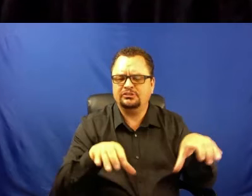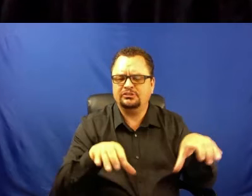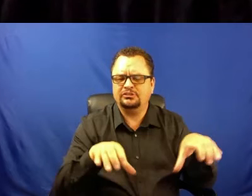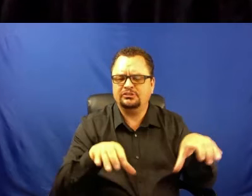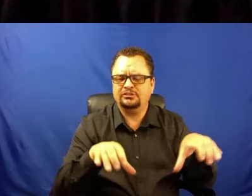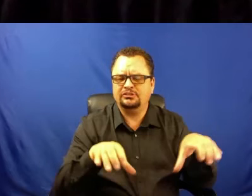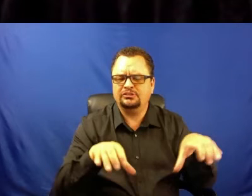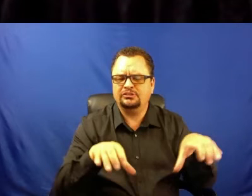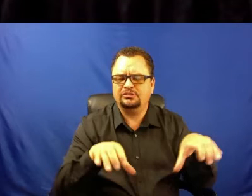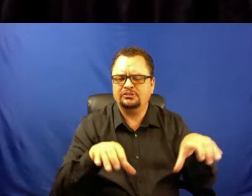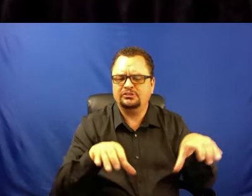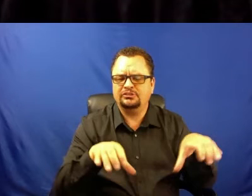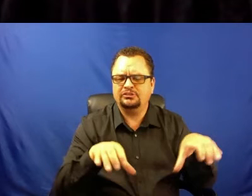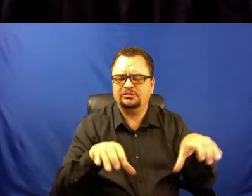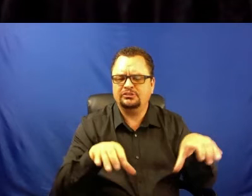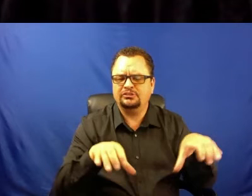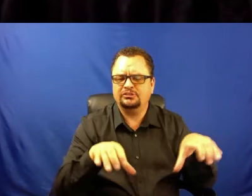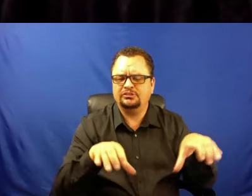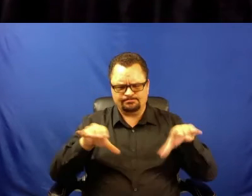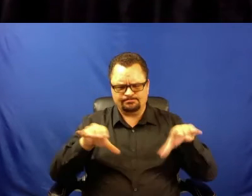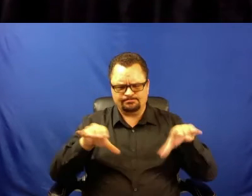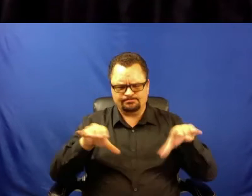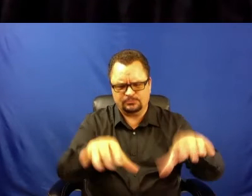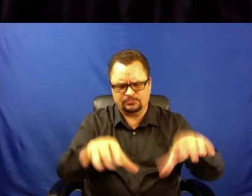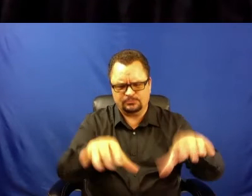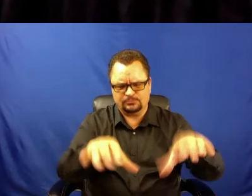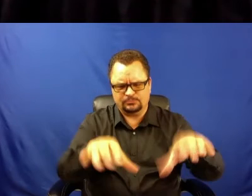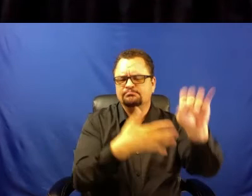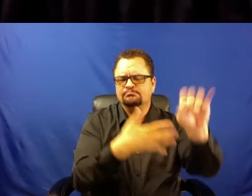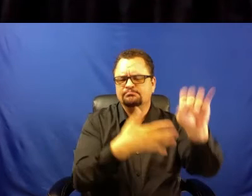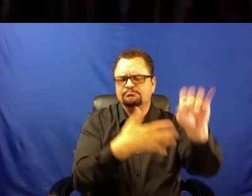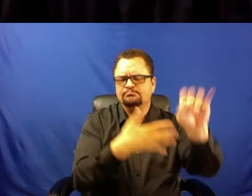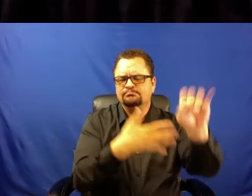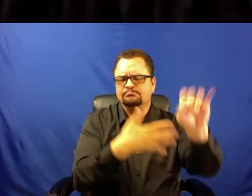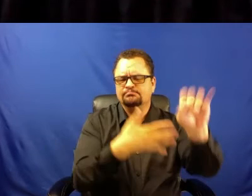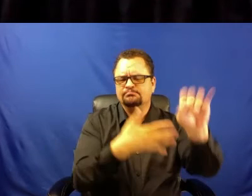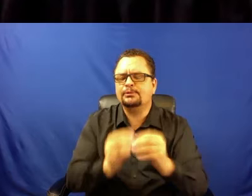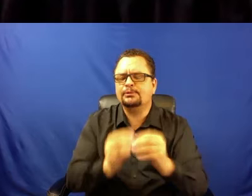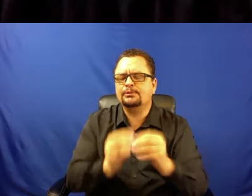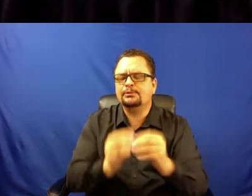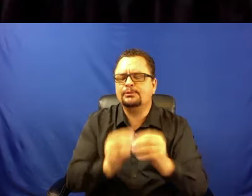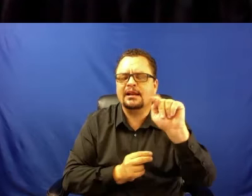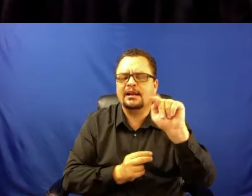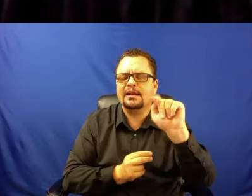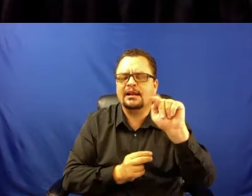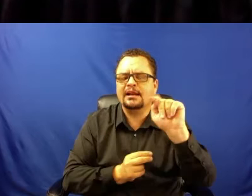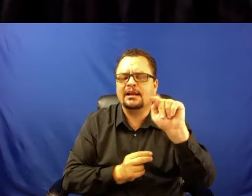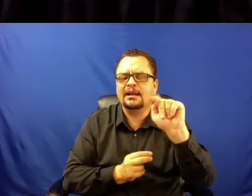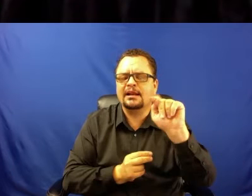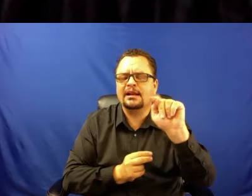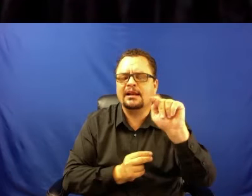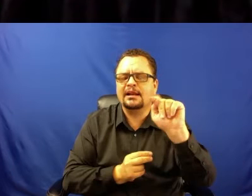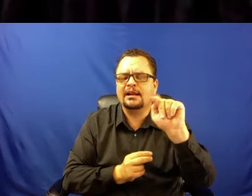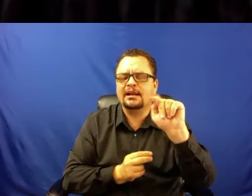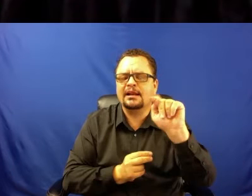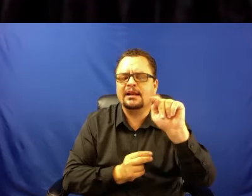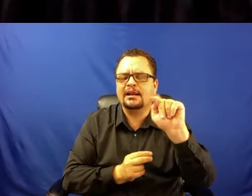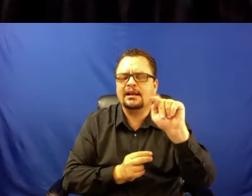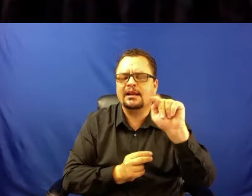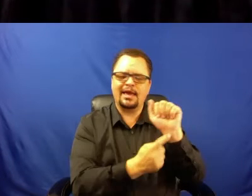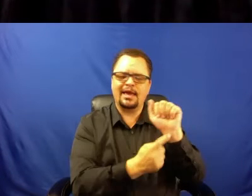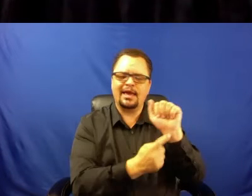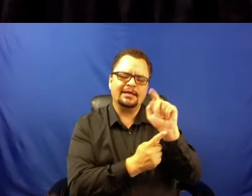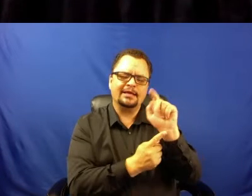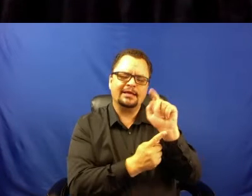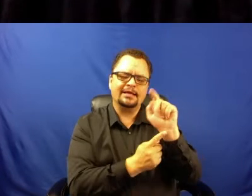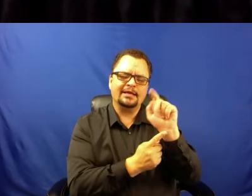and then also monoclonal antibodies also later on the presentation, because the COVID response still continues to